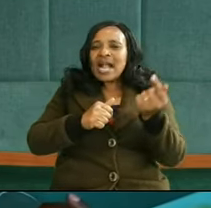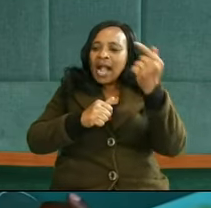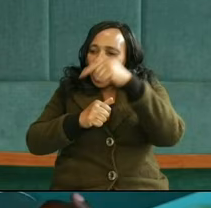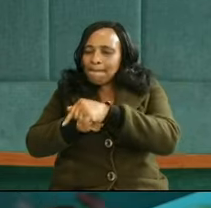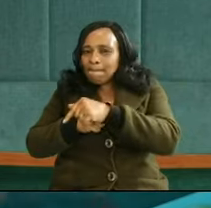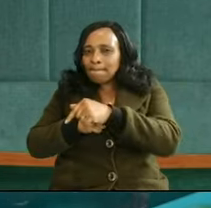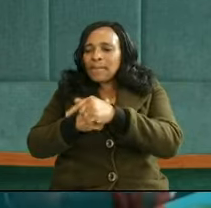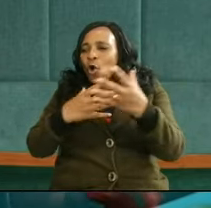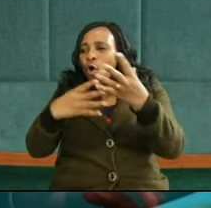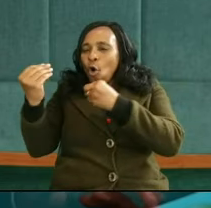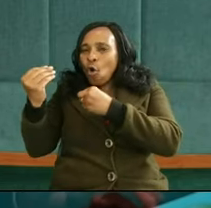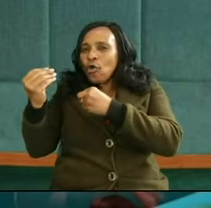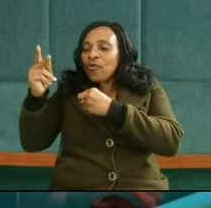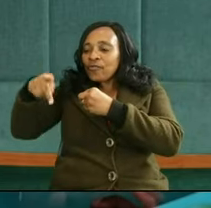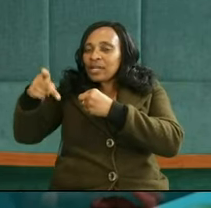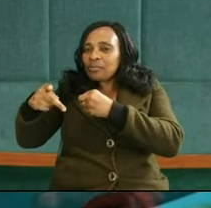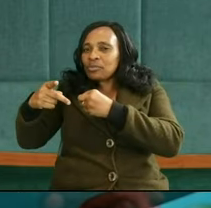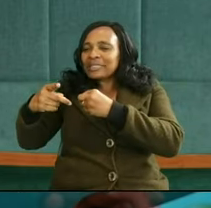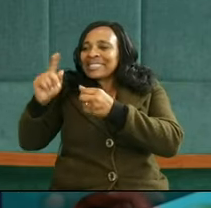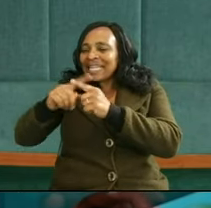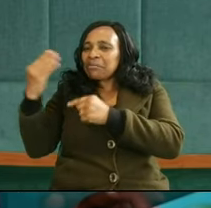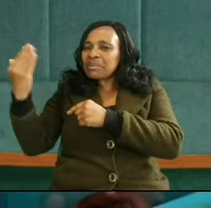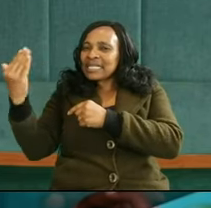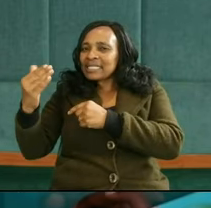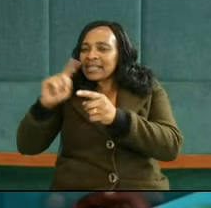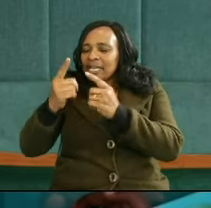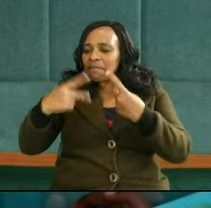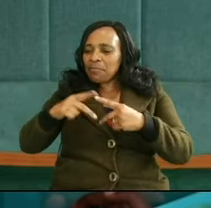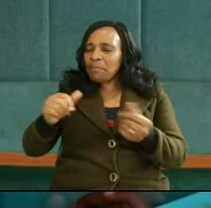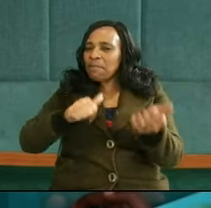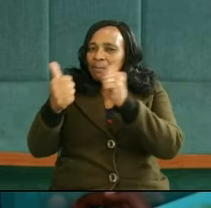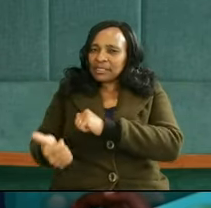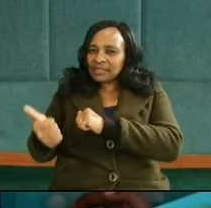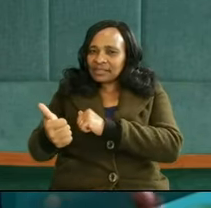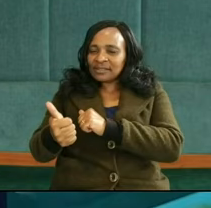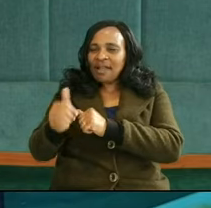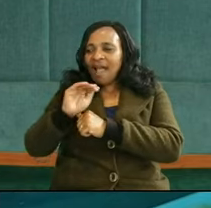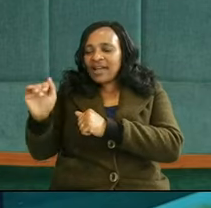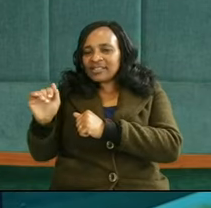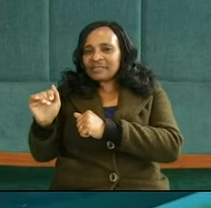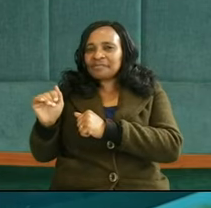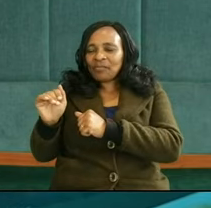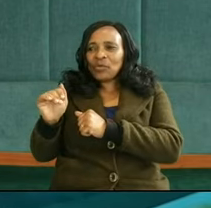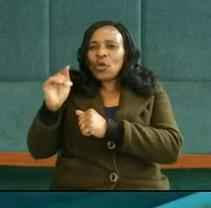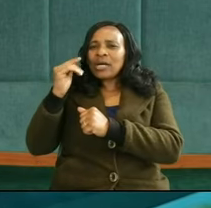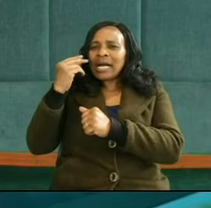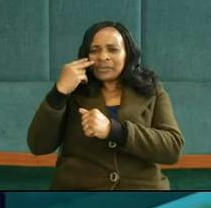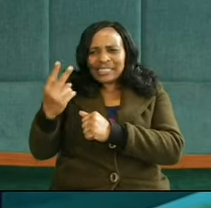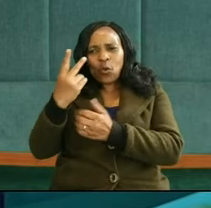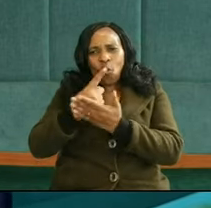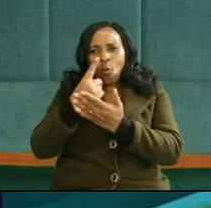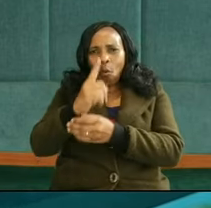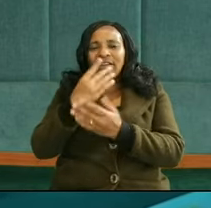go preach, and whoever believes shall be baptized. And so he asked Philip, I can see water. What hinders me from